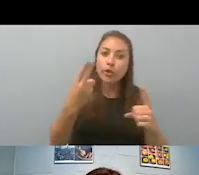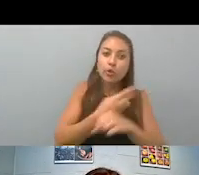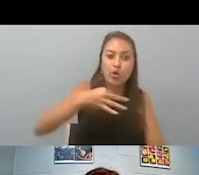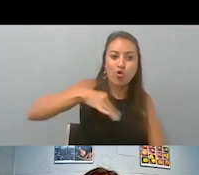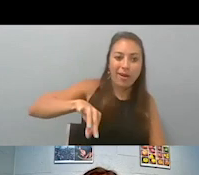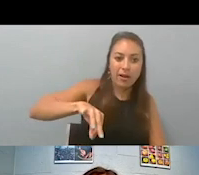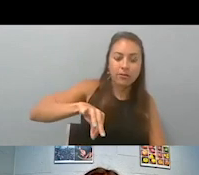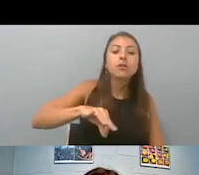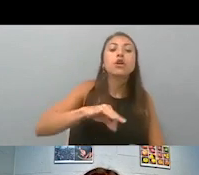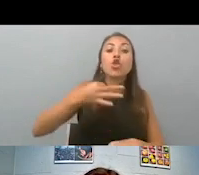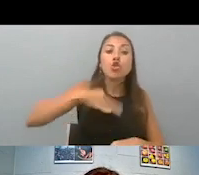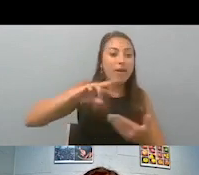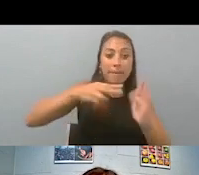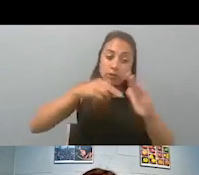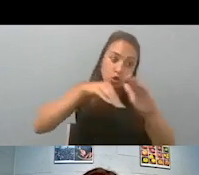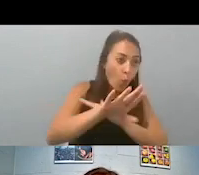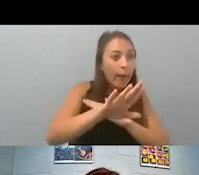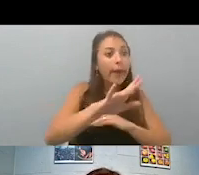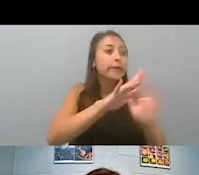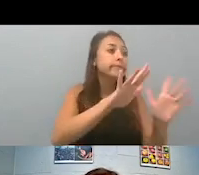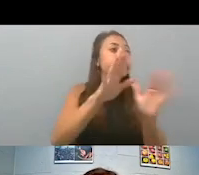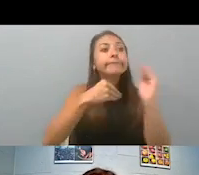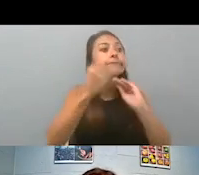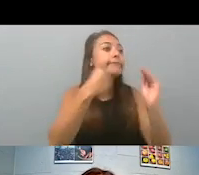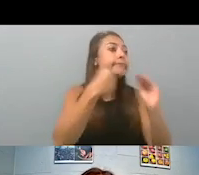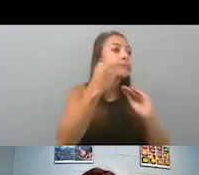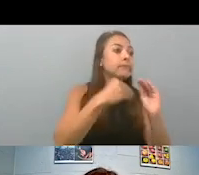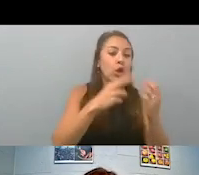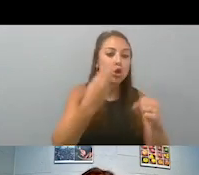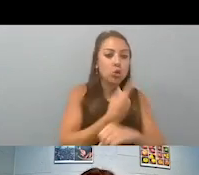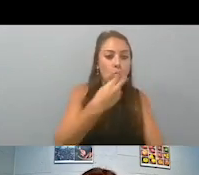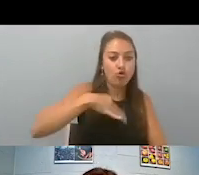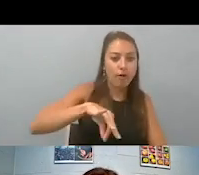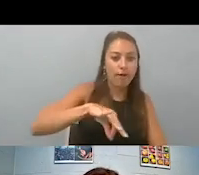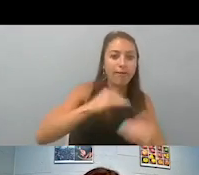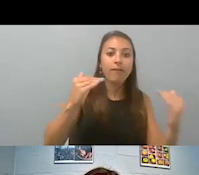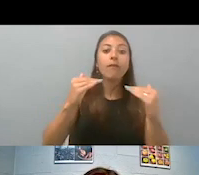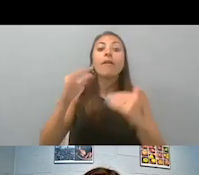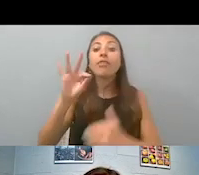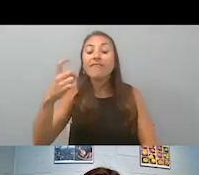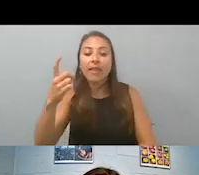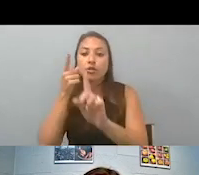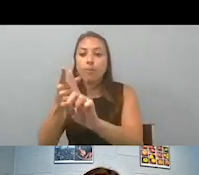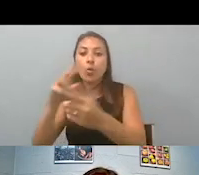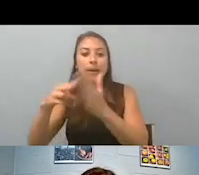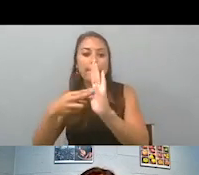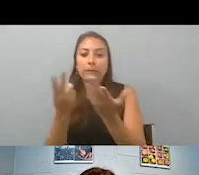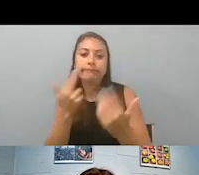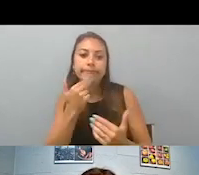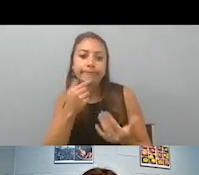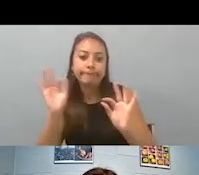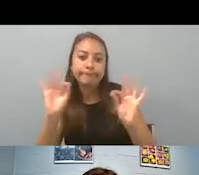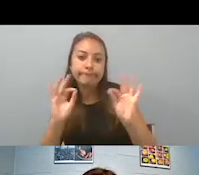way to explain these things. We do have different nuances that students can figure out as they go, but generally speaking, these are the